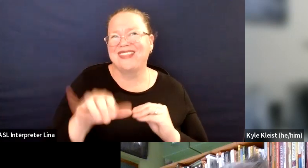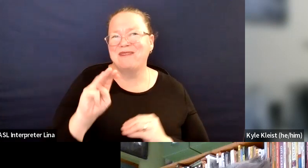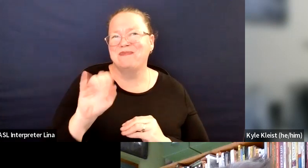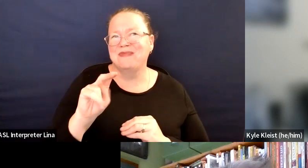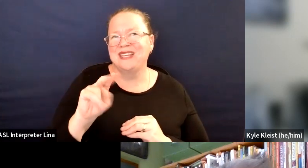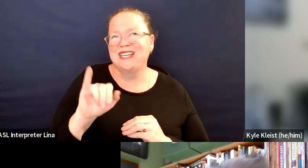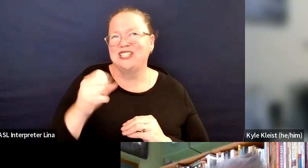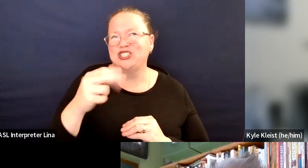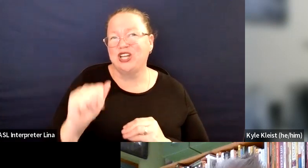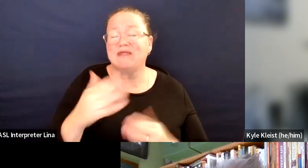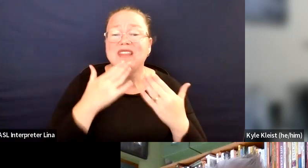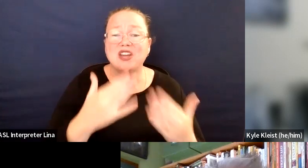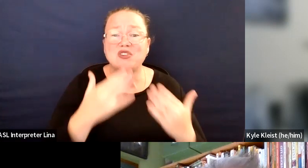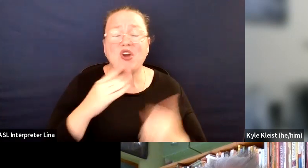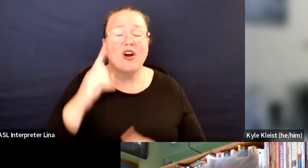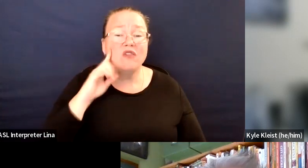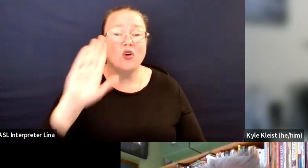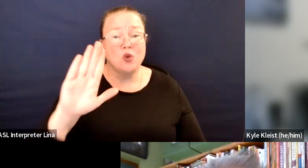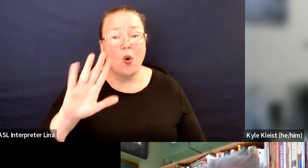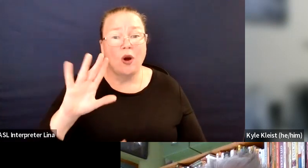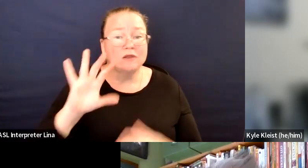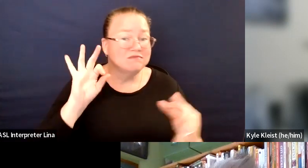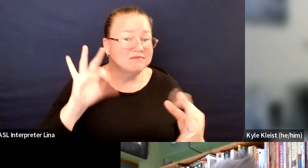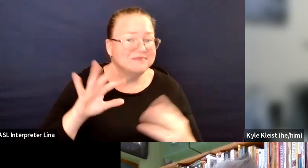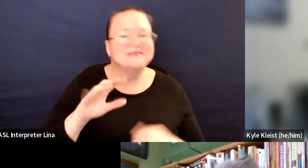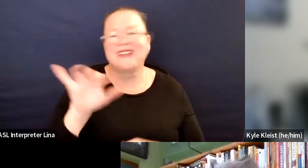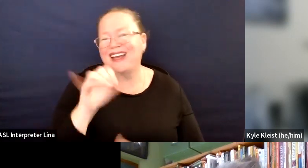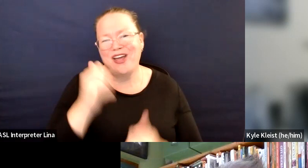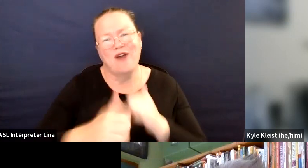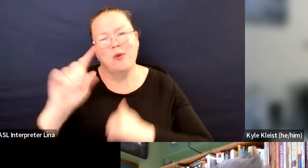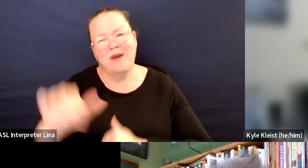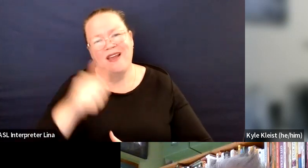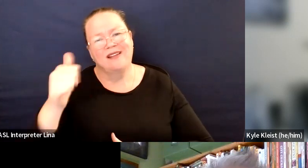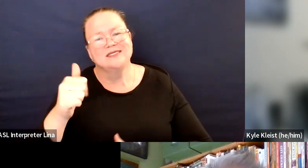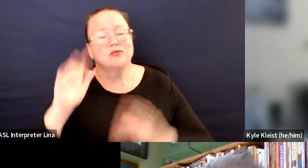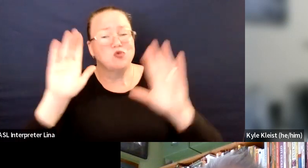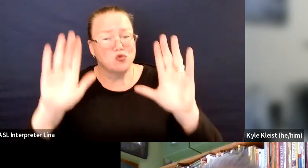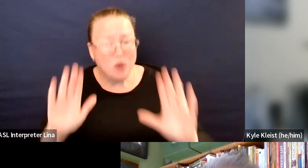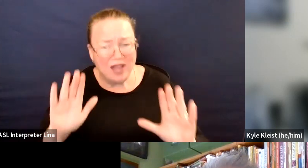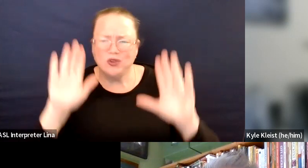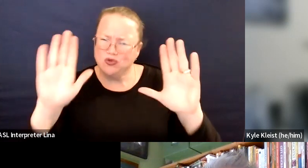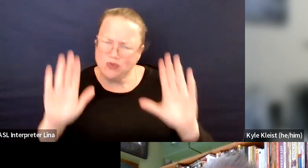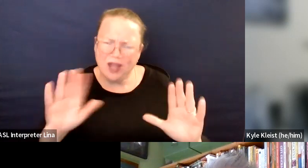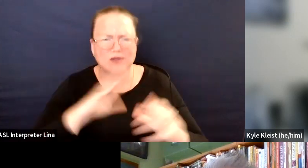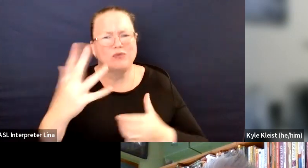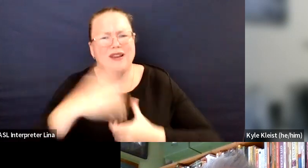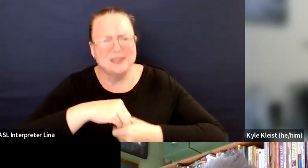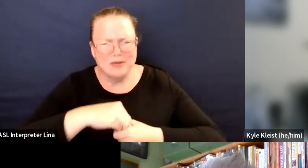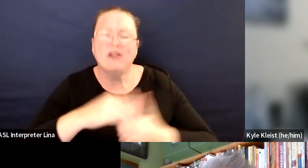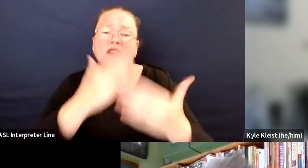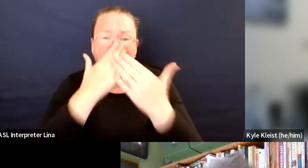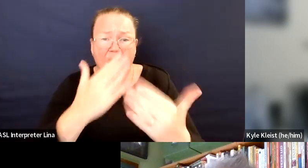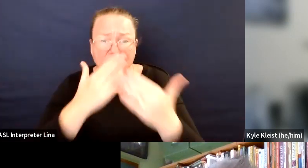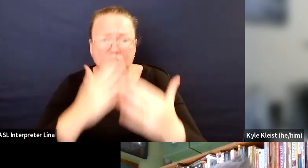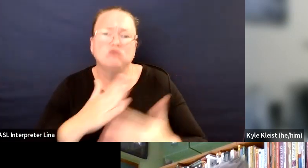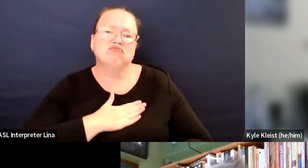Manisha. Really, really appreciate your chiming in, as you call it, and everybody else. Terrific, terrific participation. Thank you for being